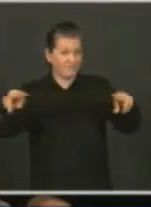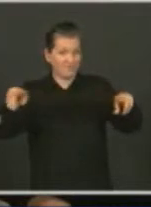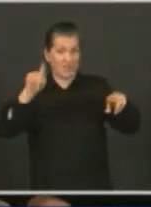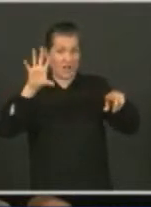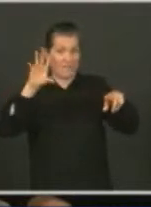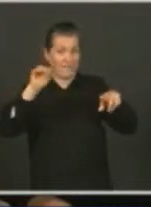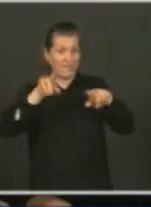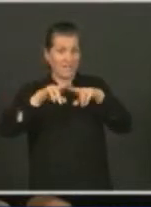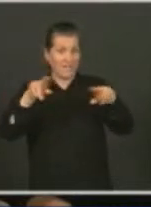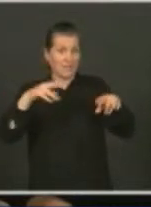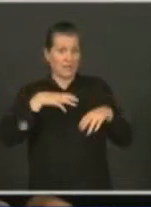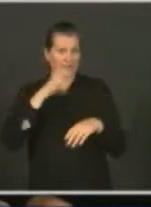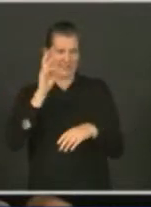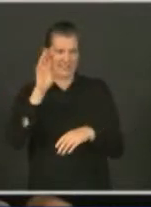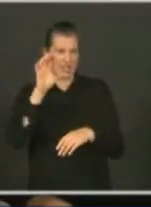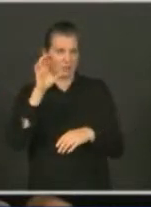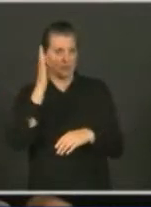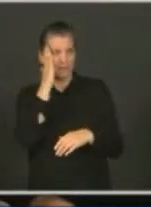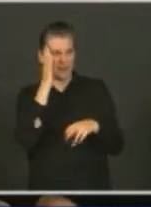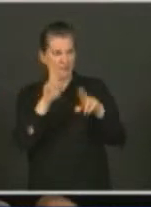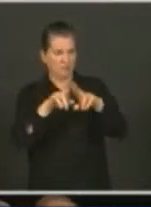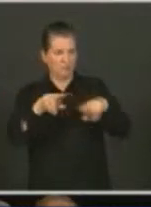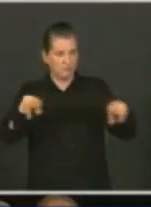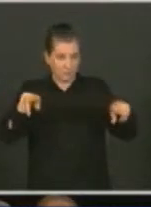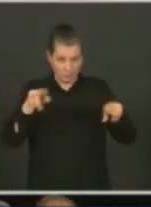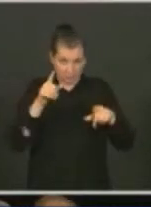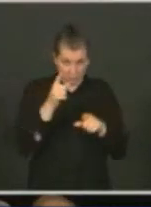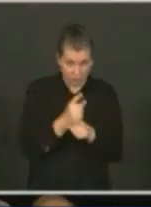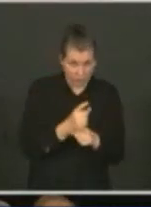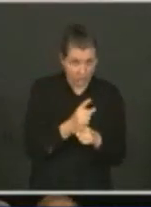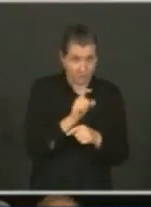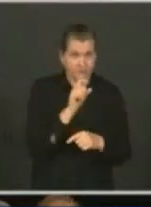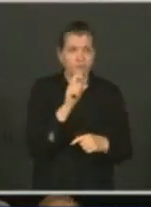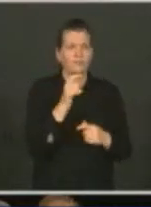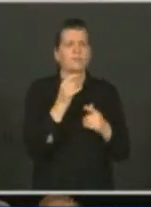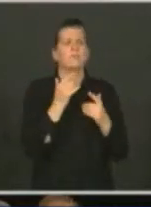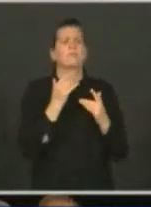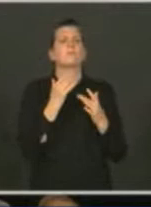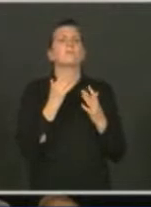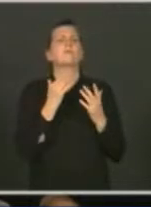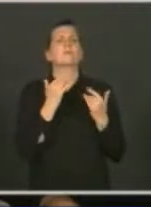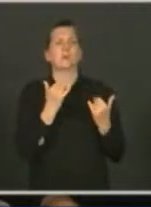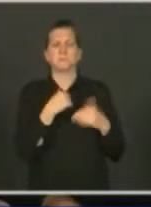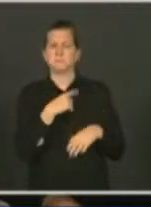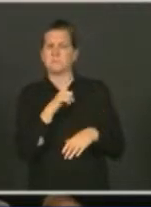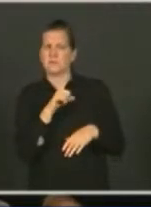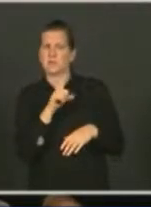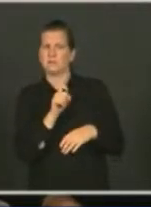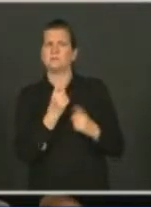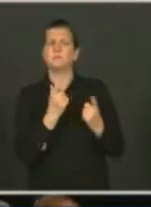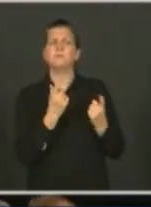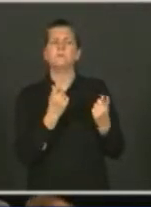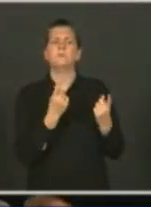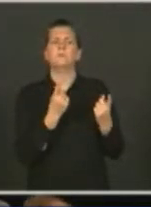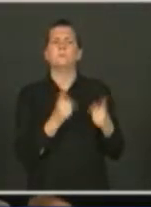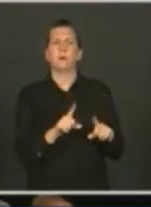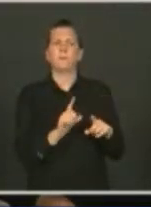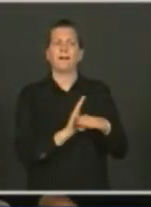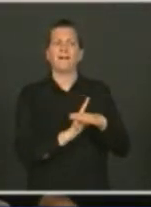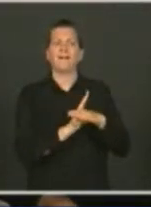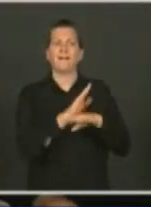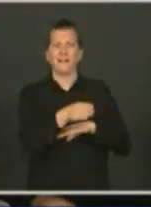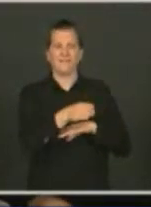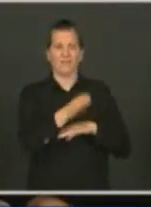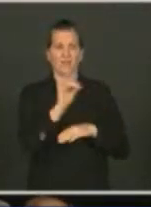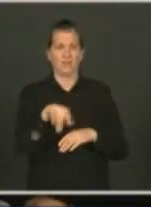600 beds in surge capacity, taking into account surge capacity in the regular hospitals. But what happens after that?